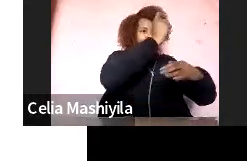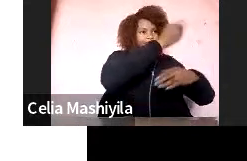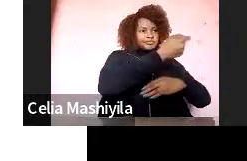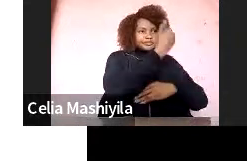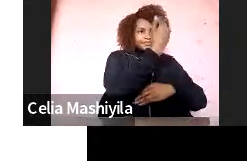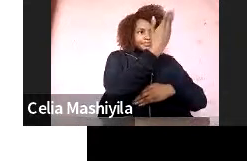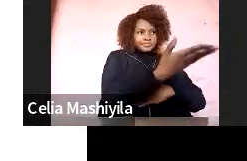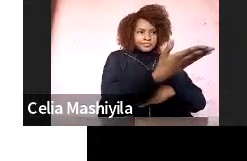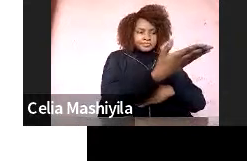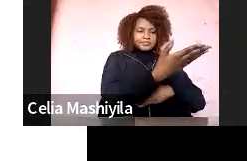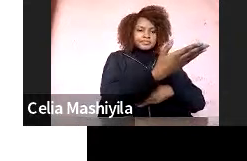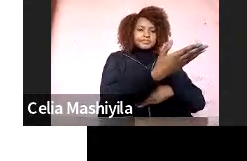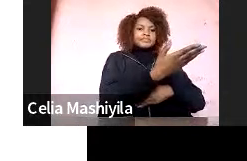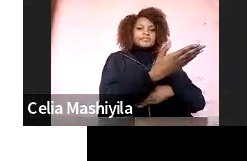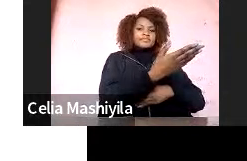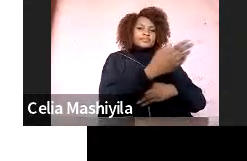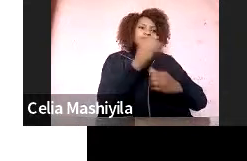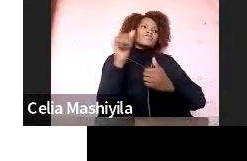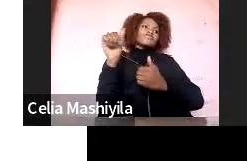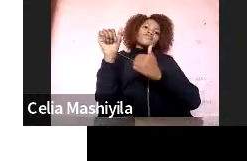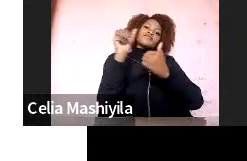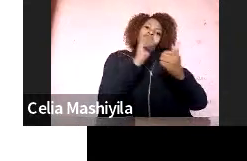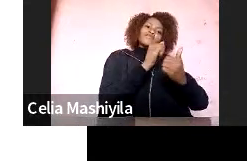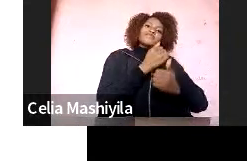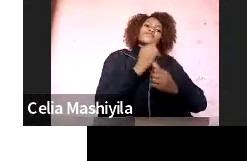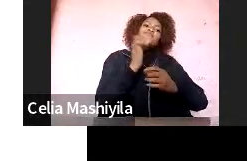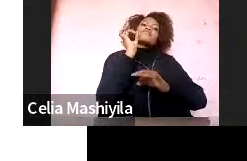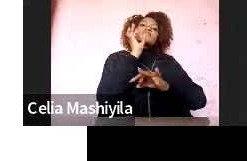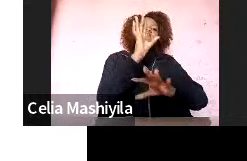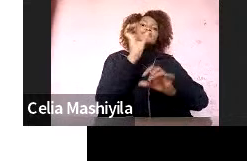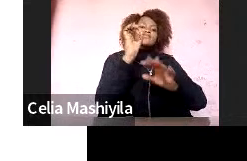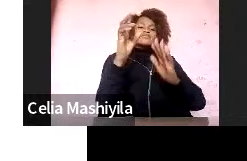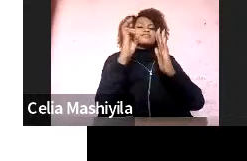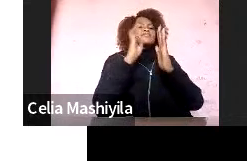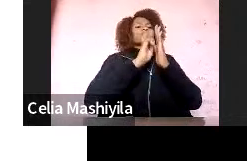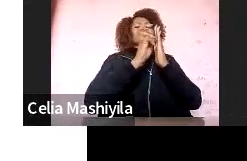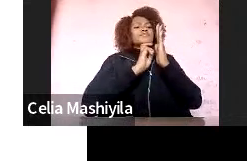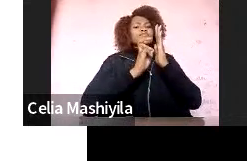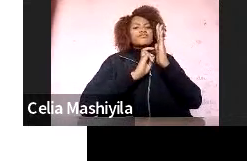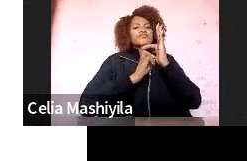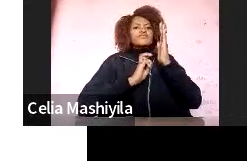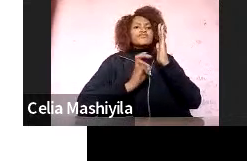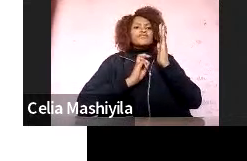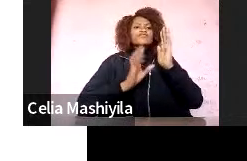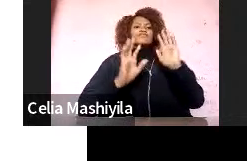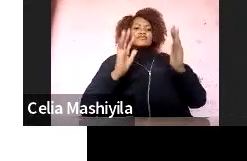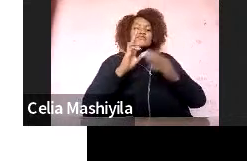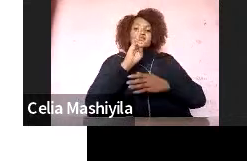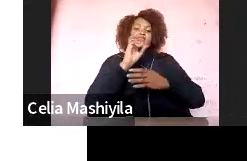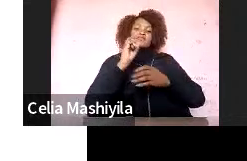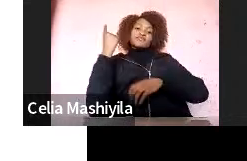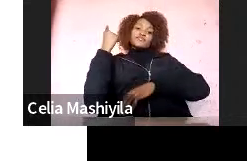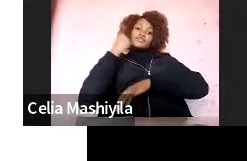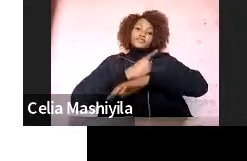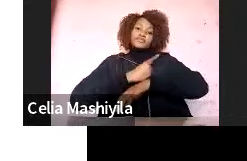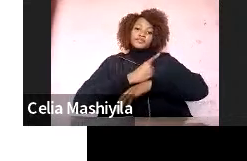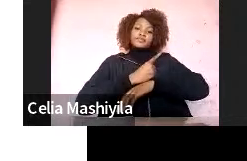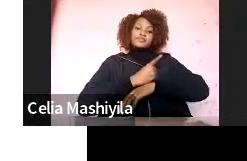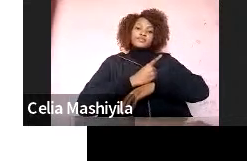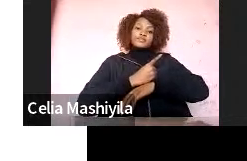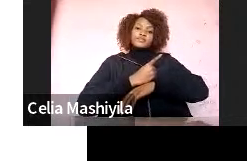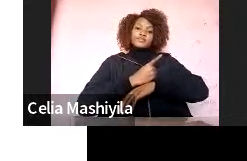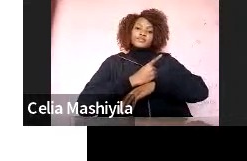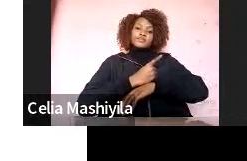feedback based on the rules and regulations within 20 days of notice, suitable,